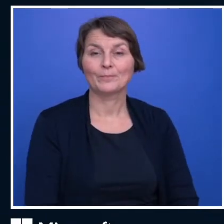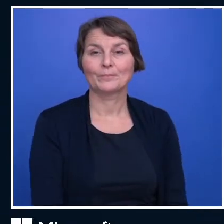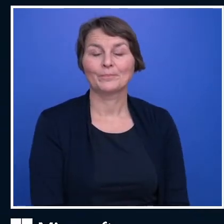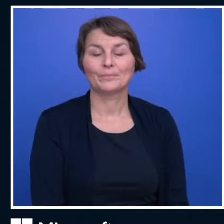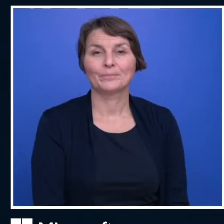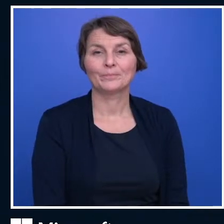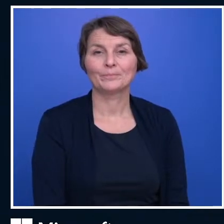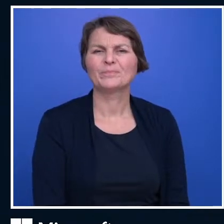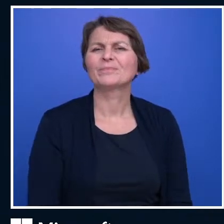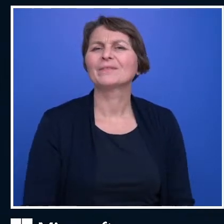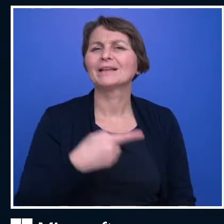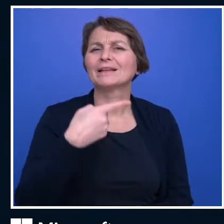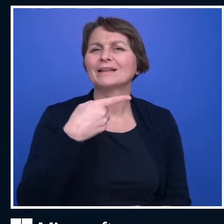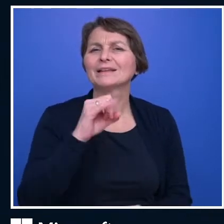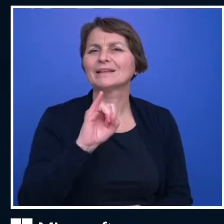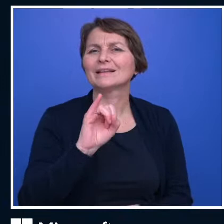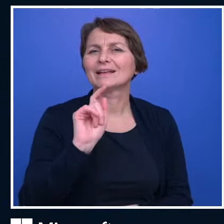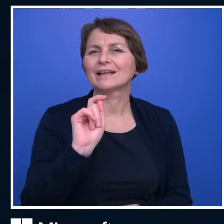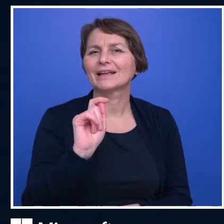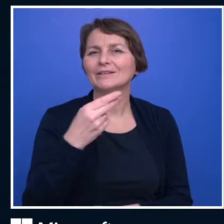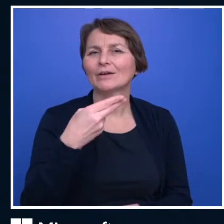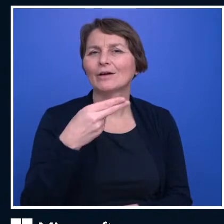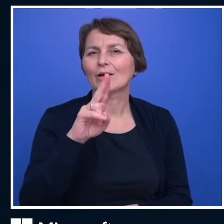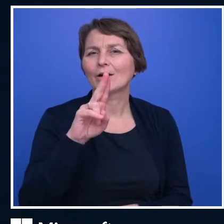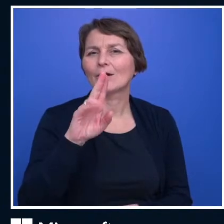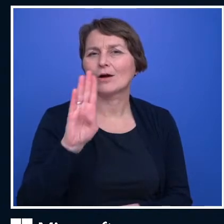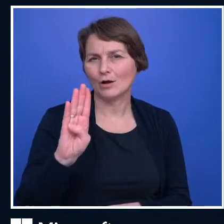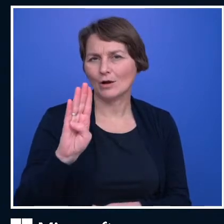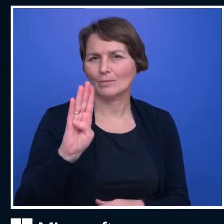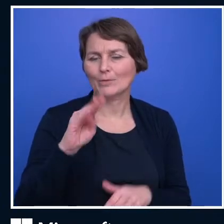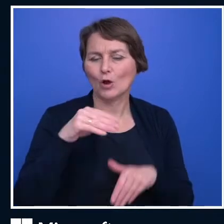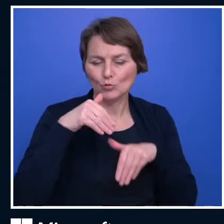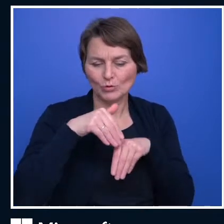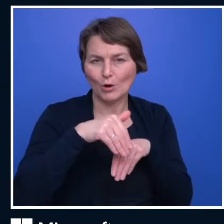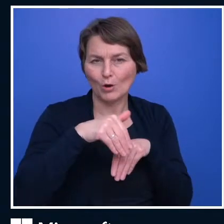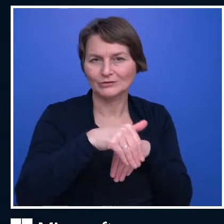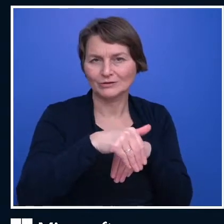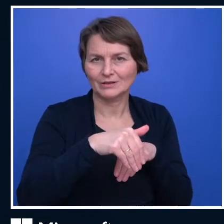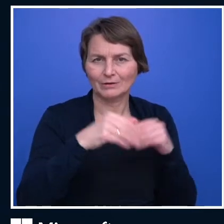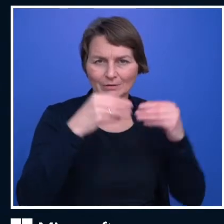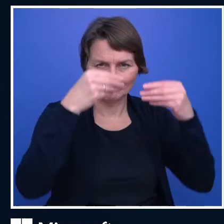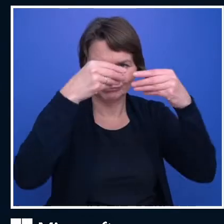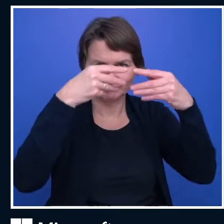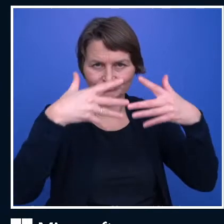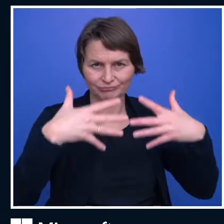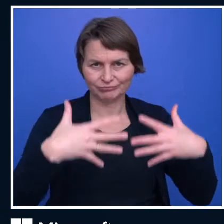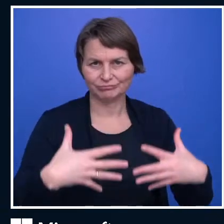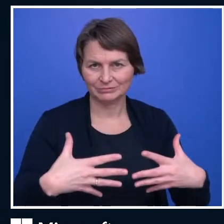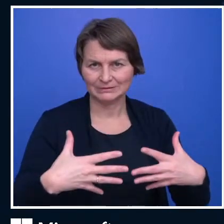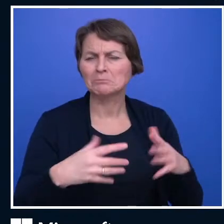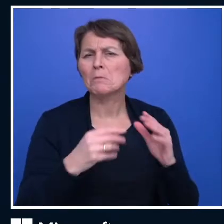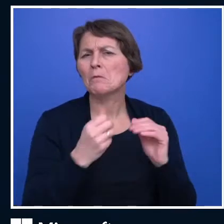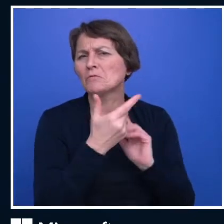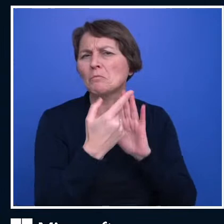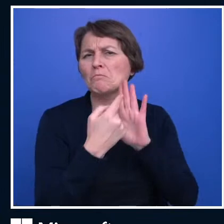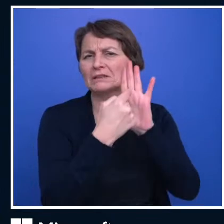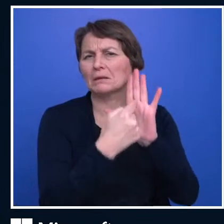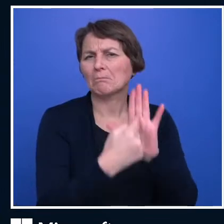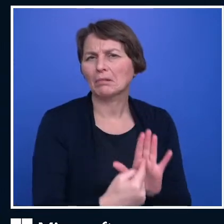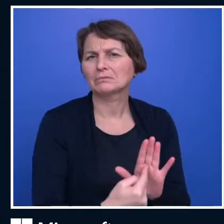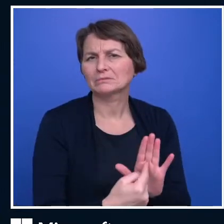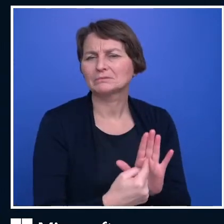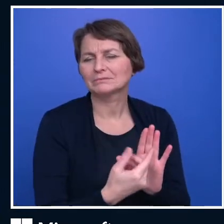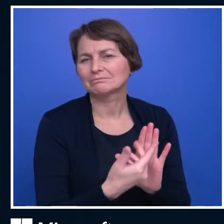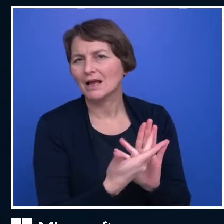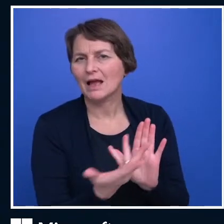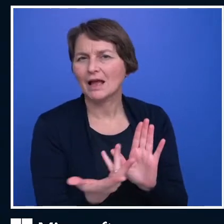which I talked about, has a couple of examples for you, allows you to understand more about fairness and